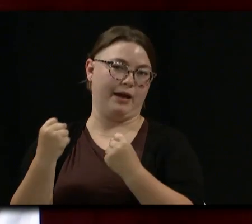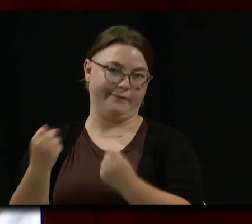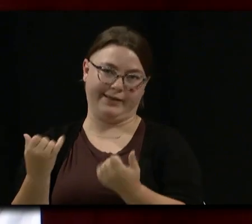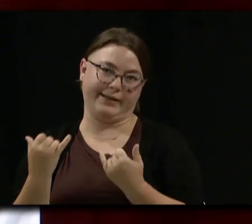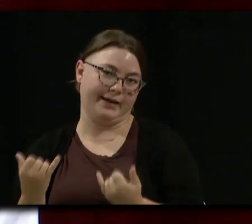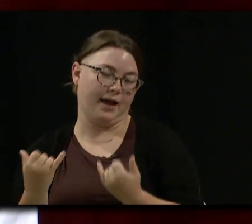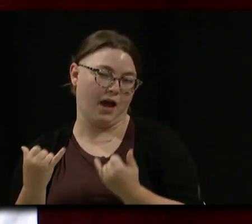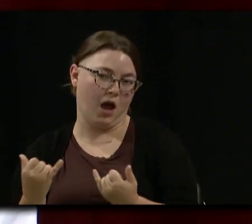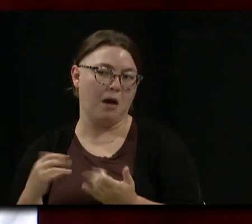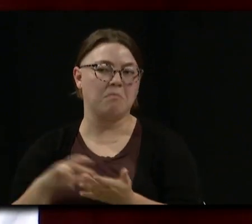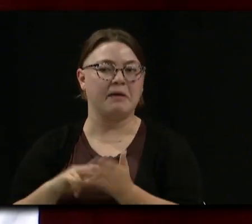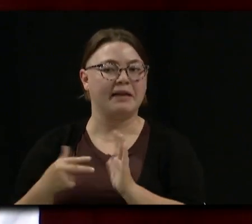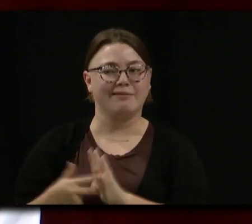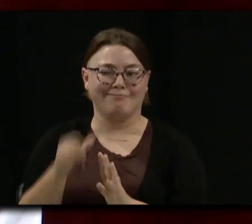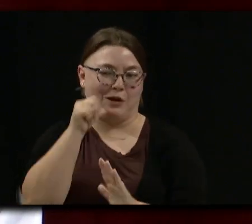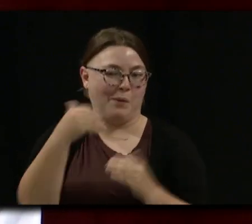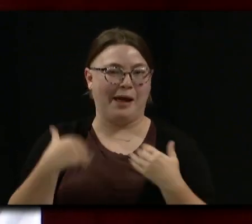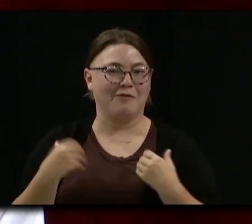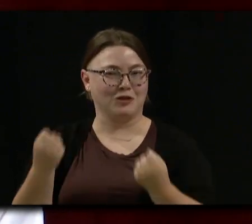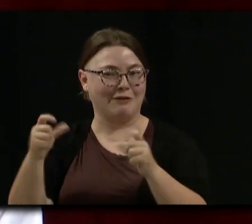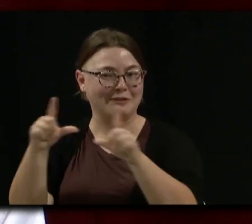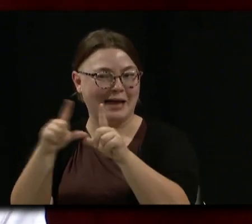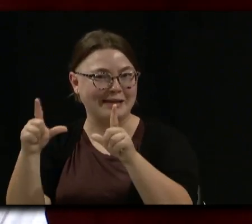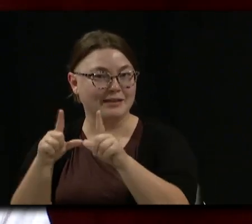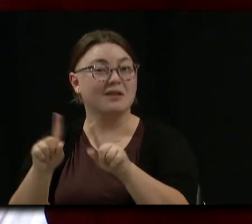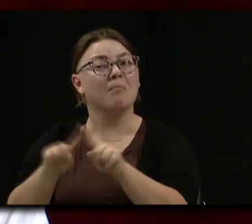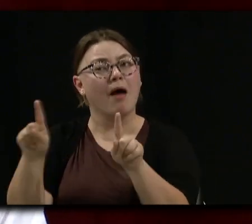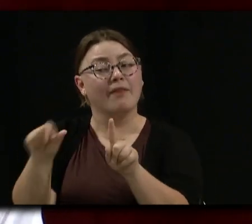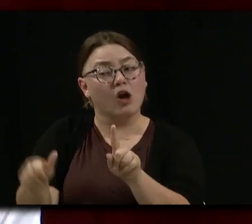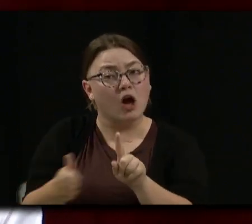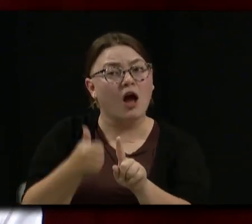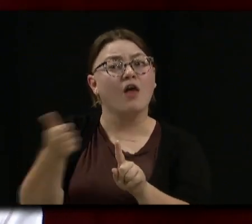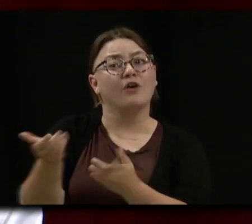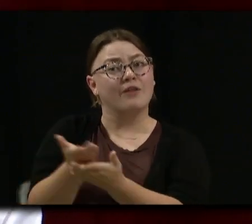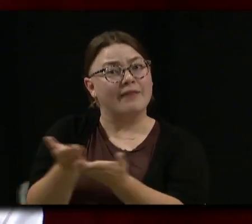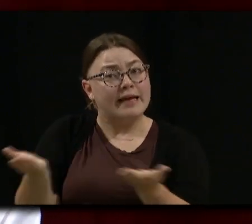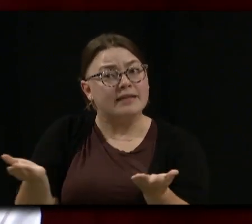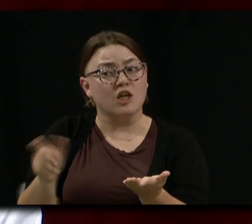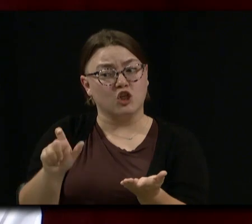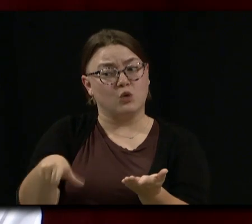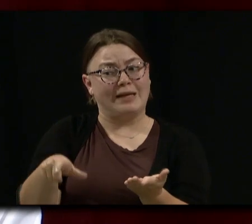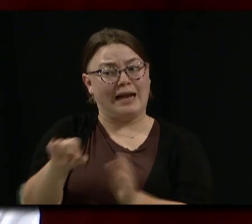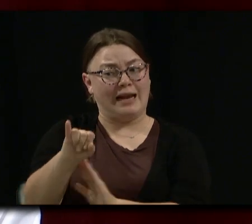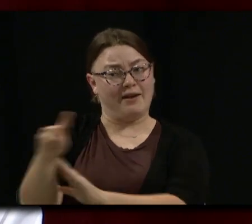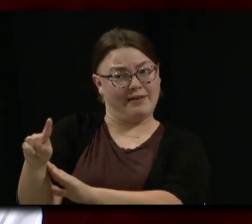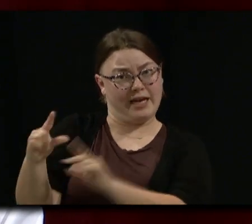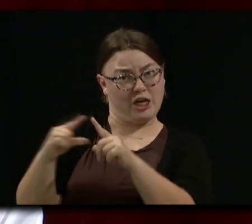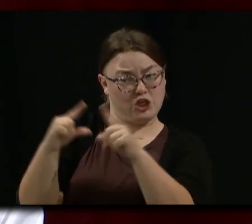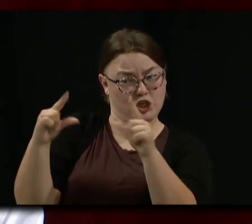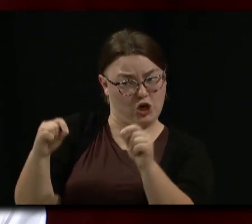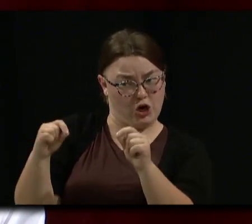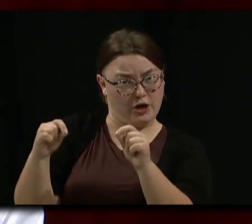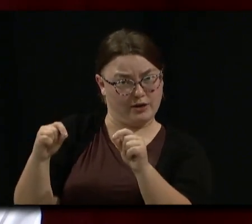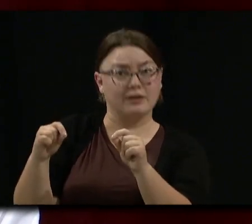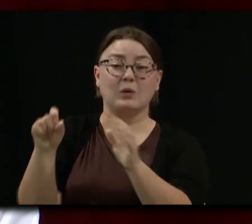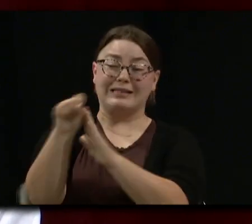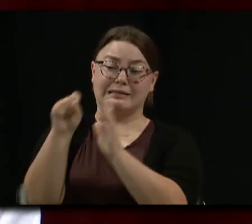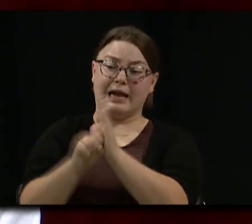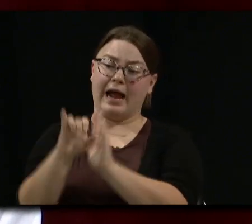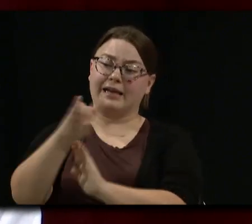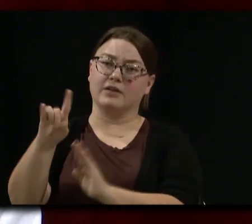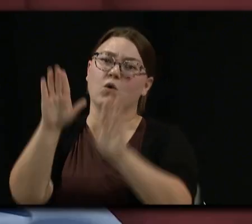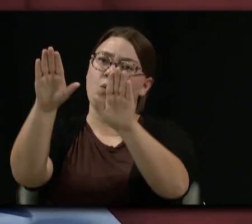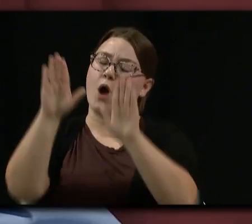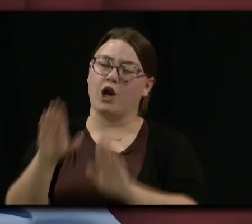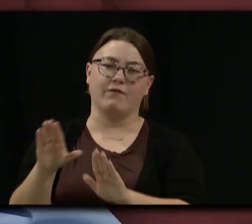worried about having a driver's license, but there are other reasons that they may need to have an ID. So to have a state ID becomes an important option